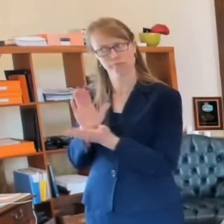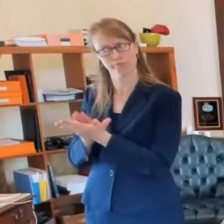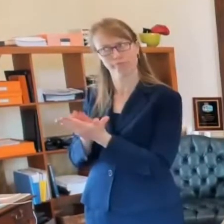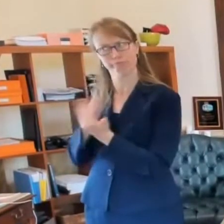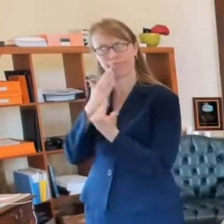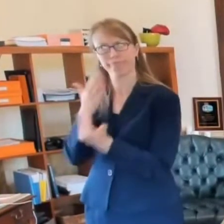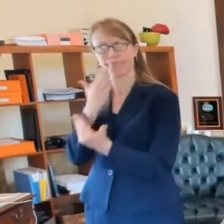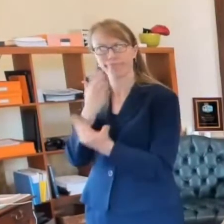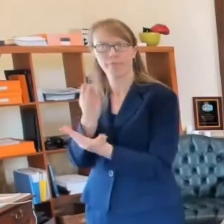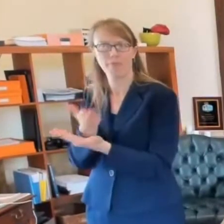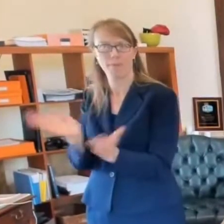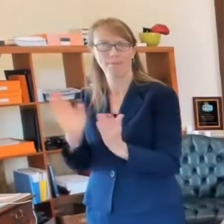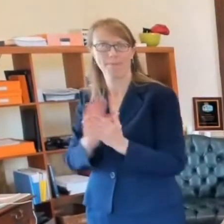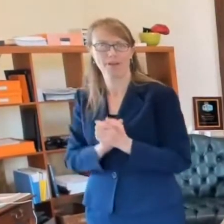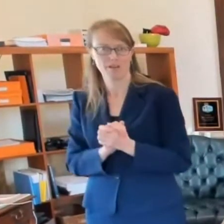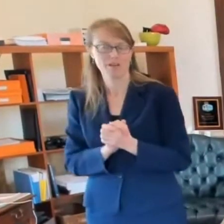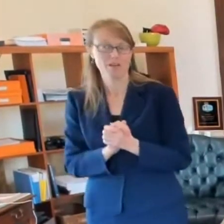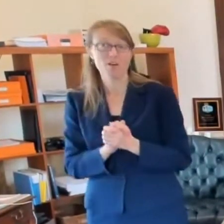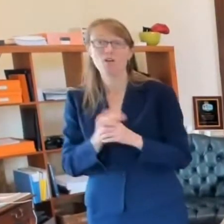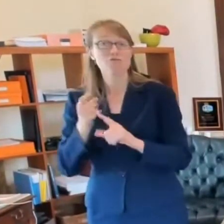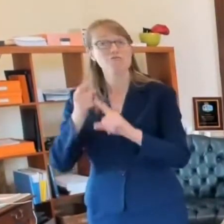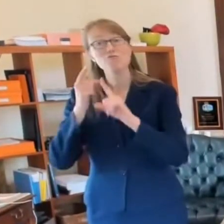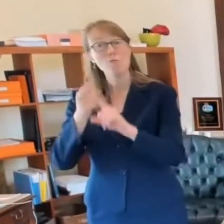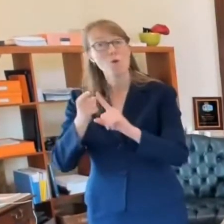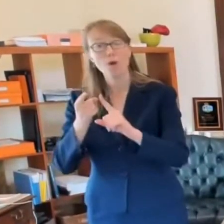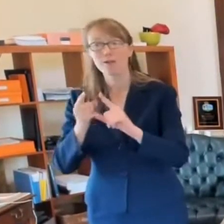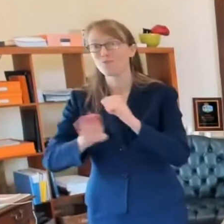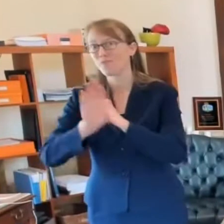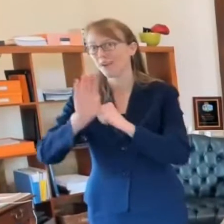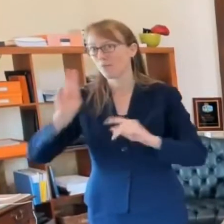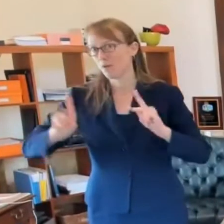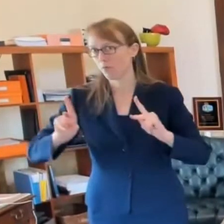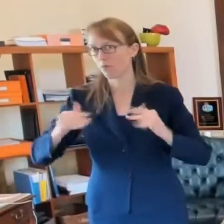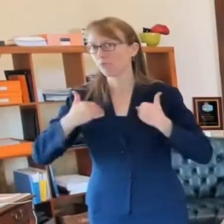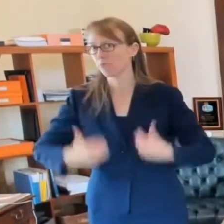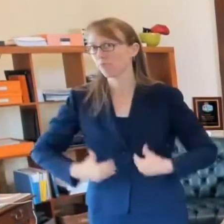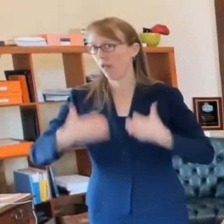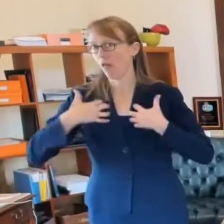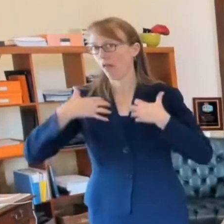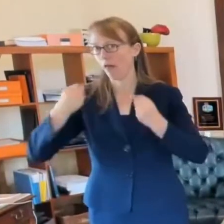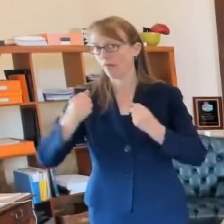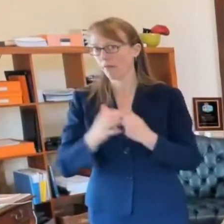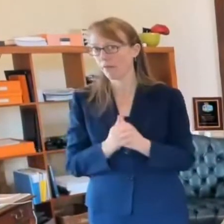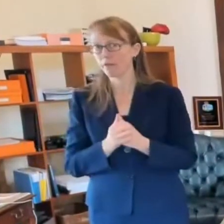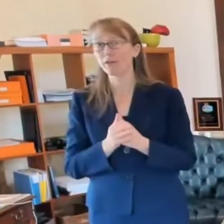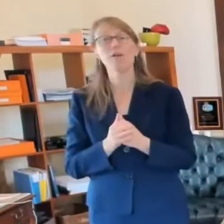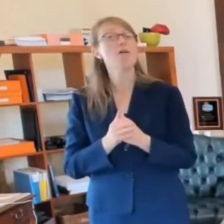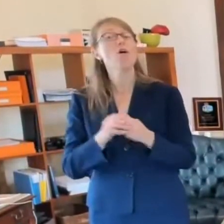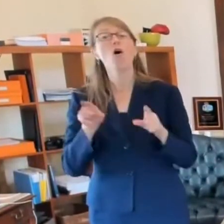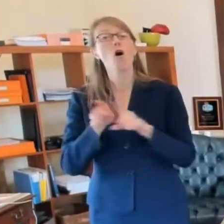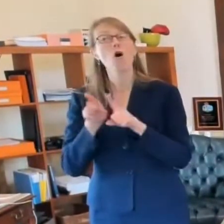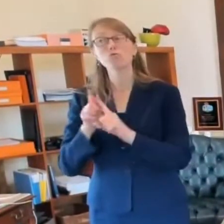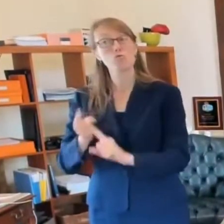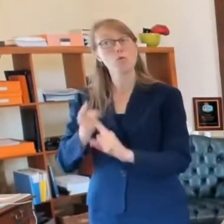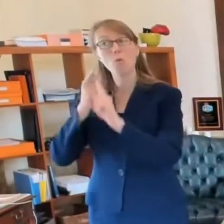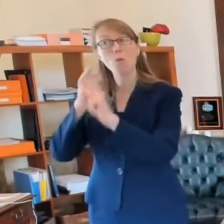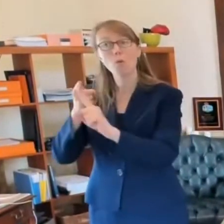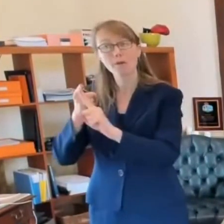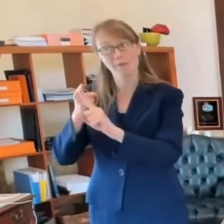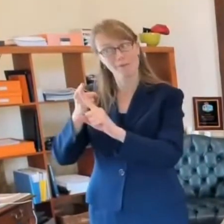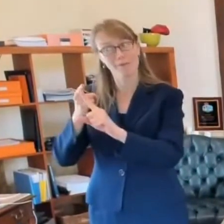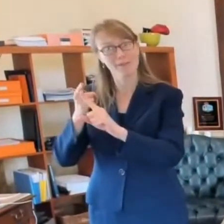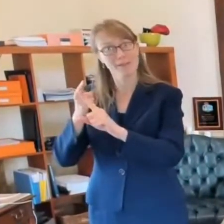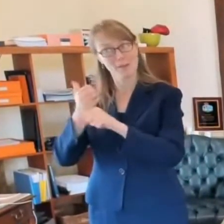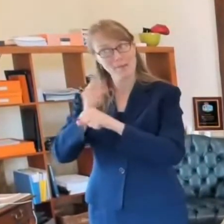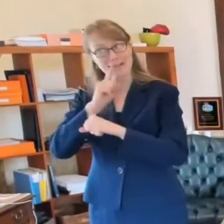people's health. It's also trying not to put even more people out of work. We know that